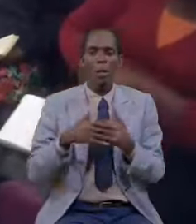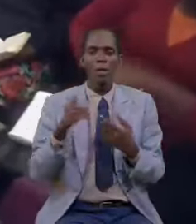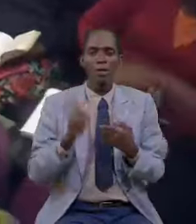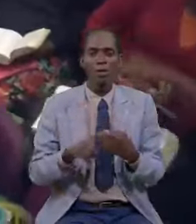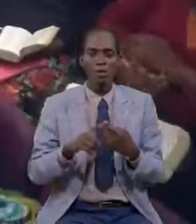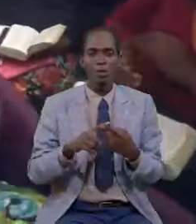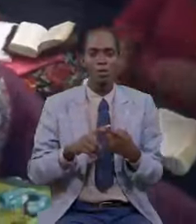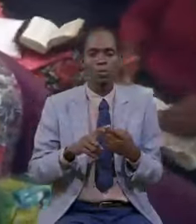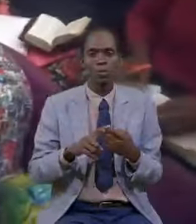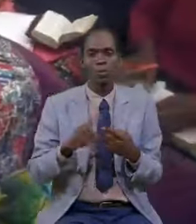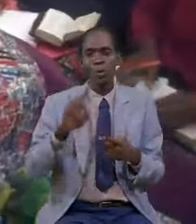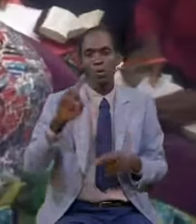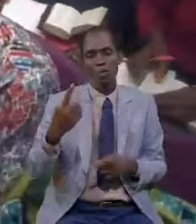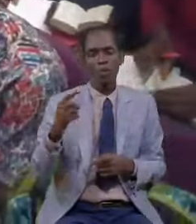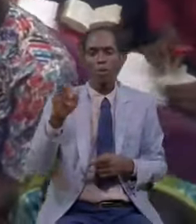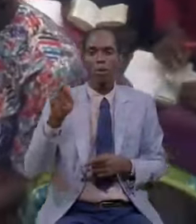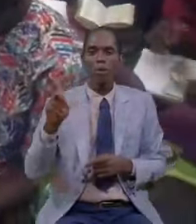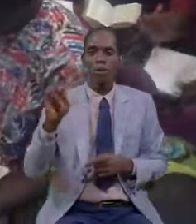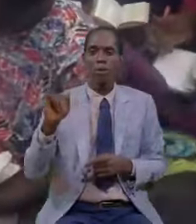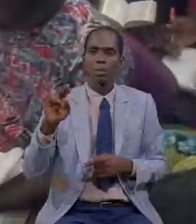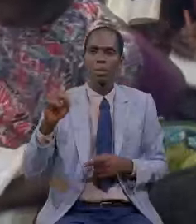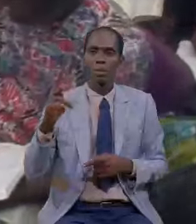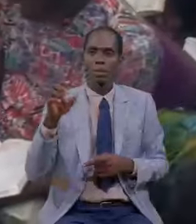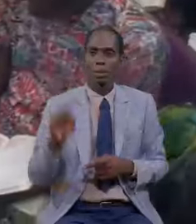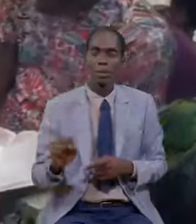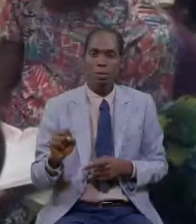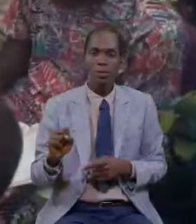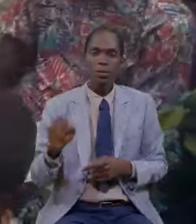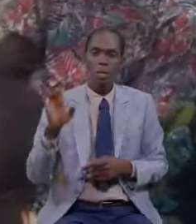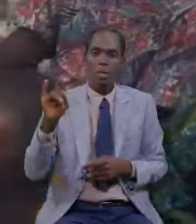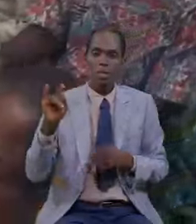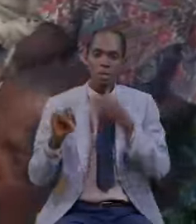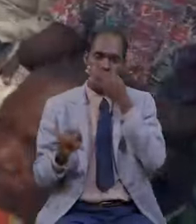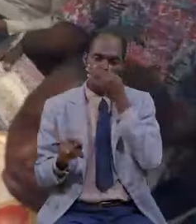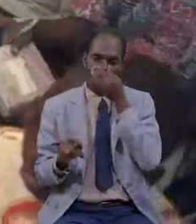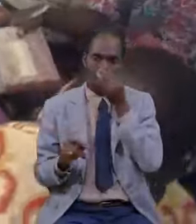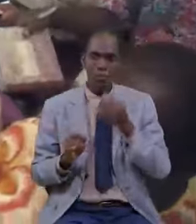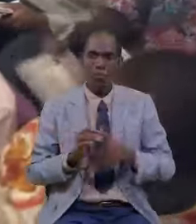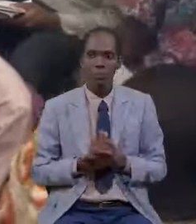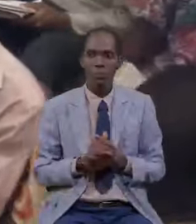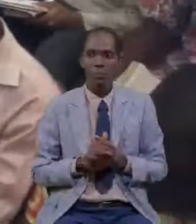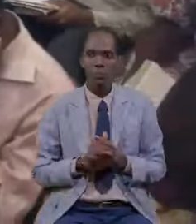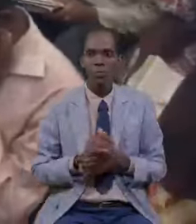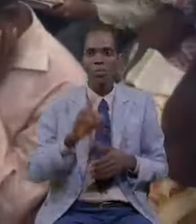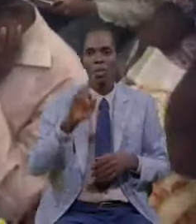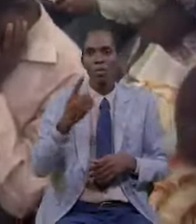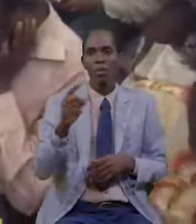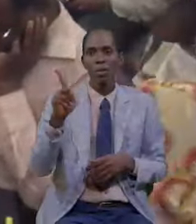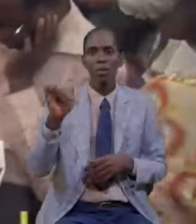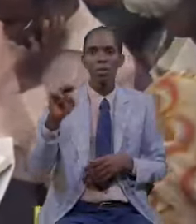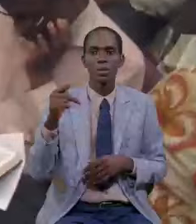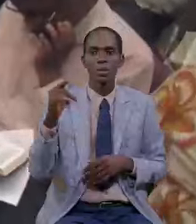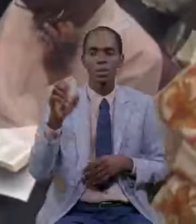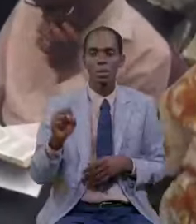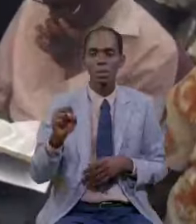18 of First Kings chapter 18 of First Kings I'm reading here from verse